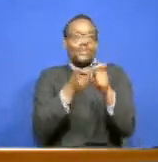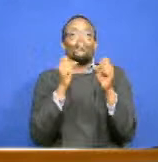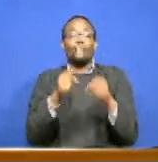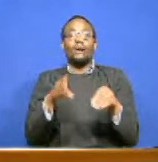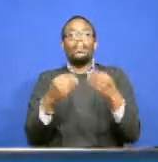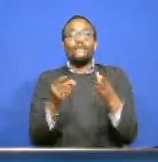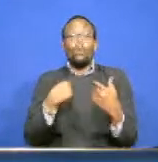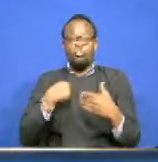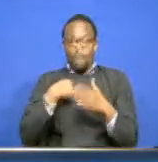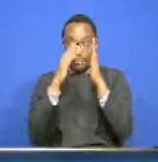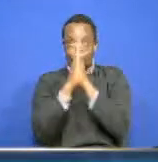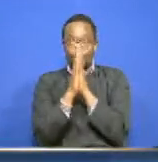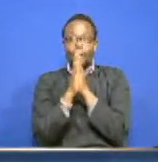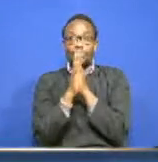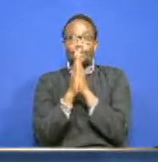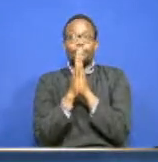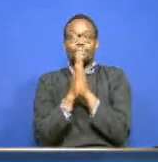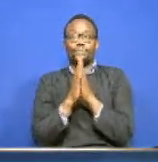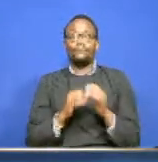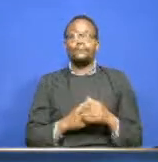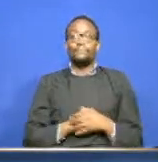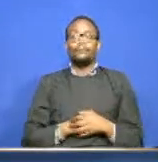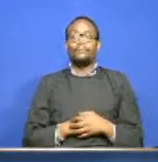pray for you.